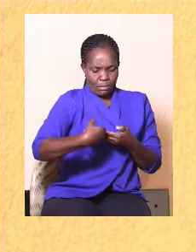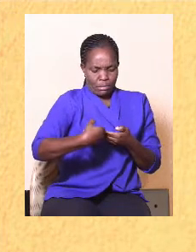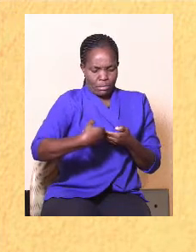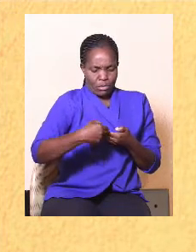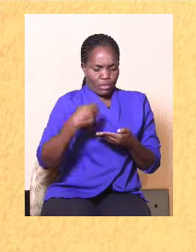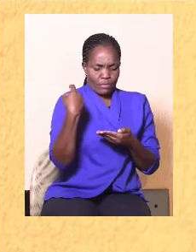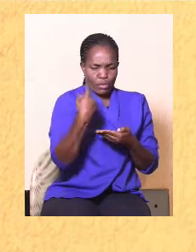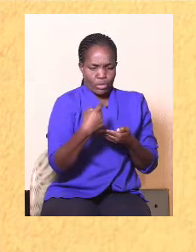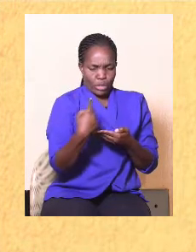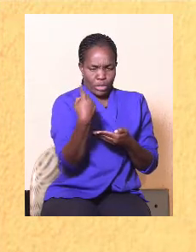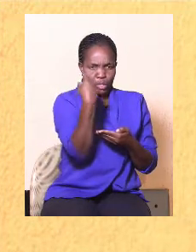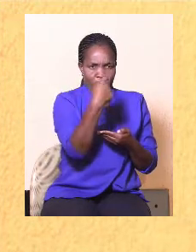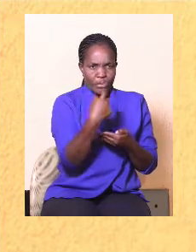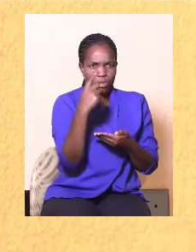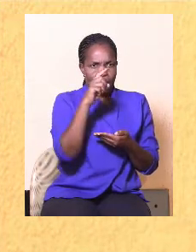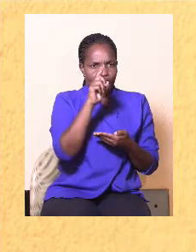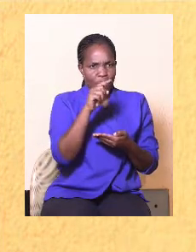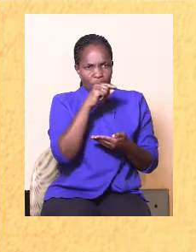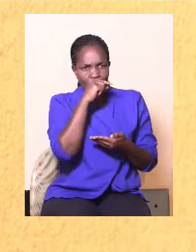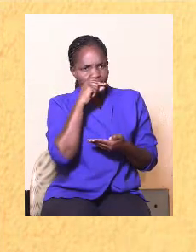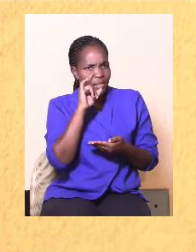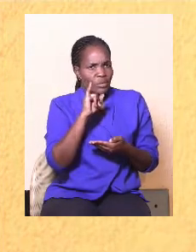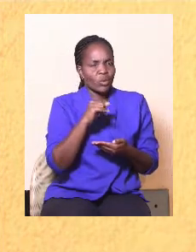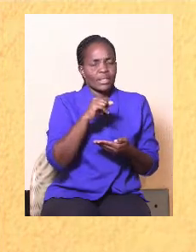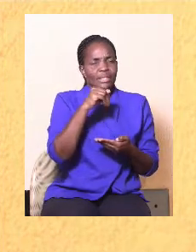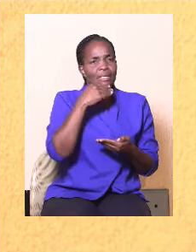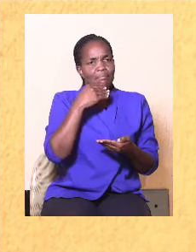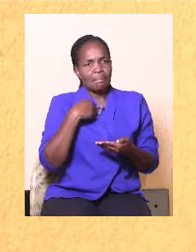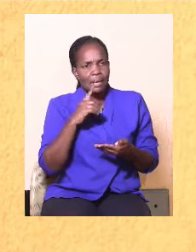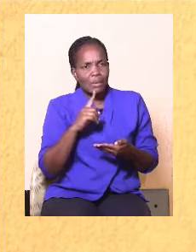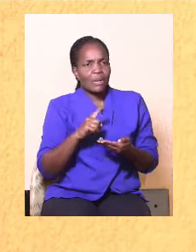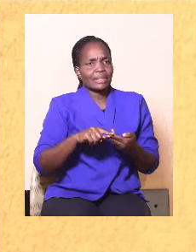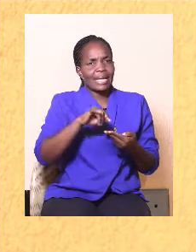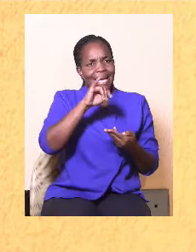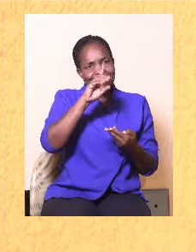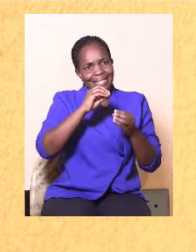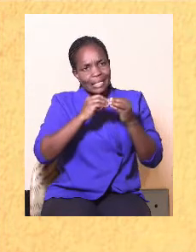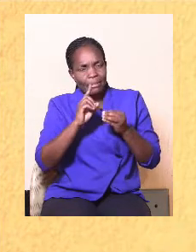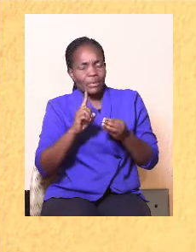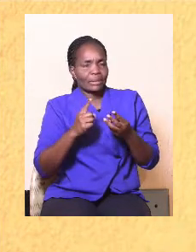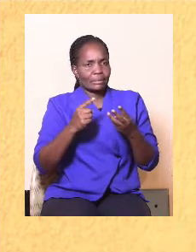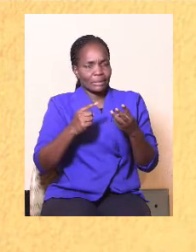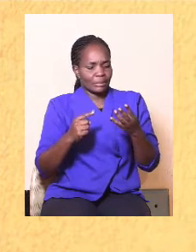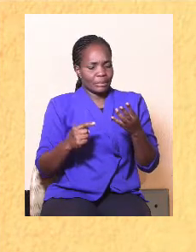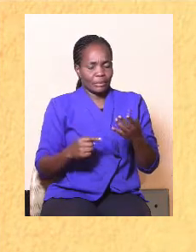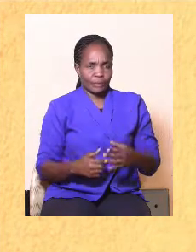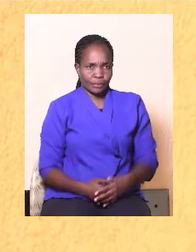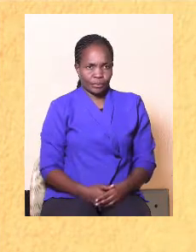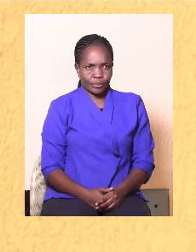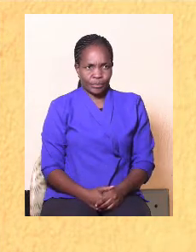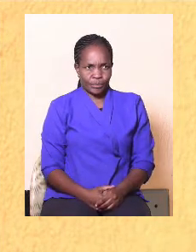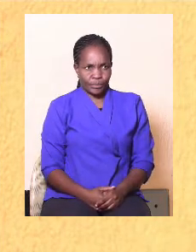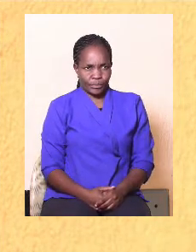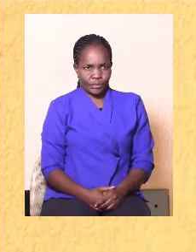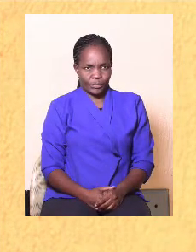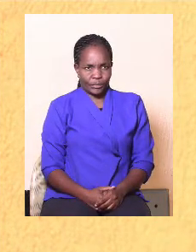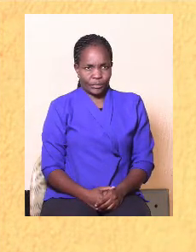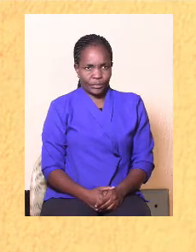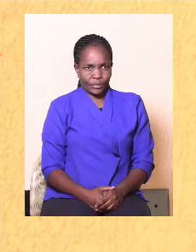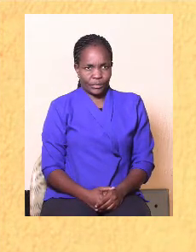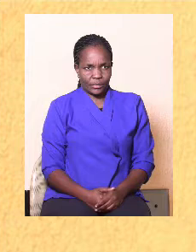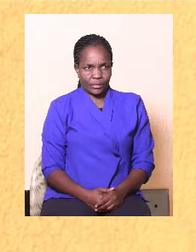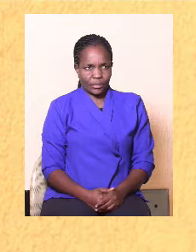questions. What's your surname? What's your name? What's your ID number? Yeah, it will continue to prompt you.